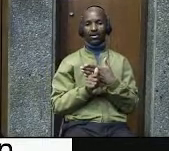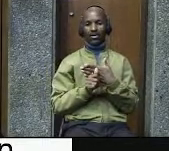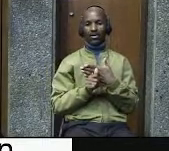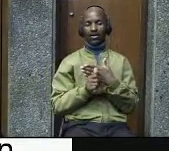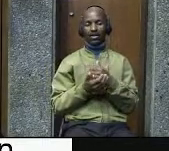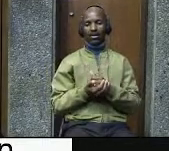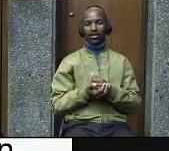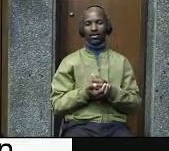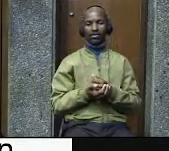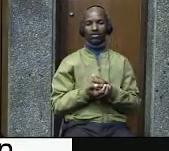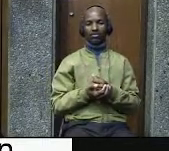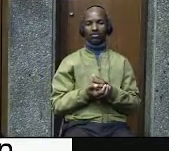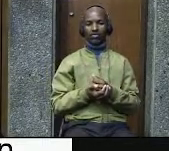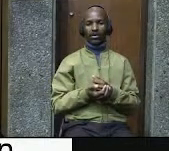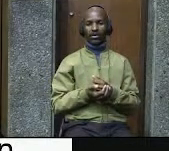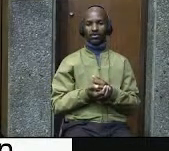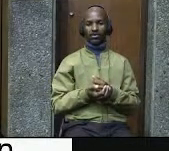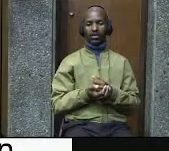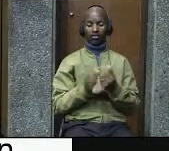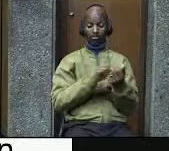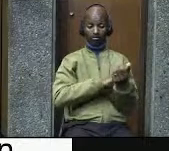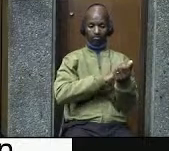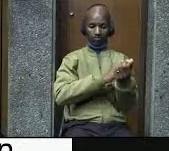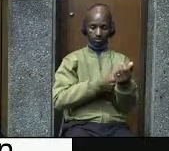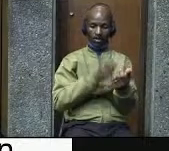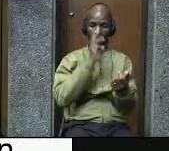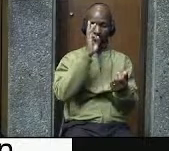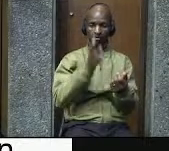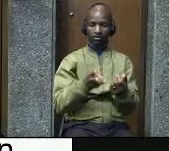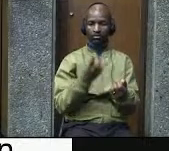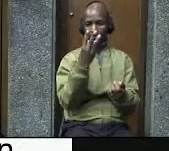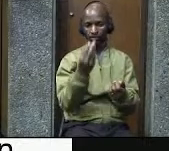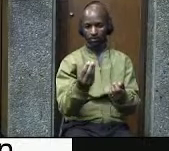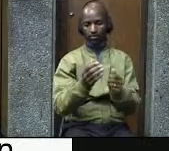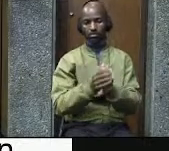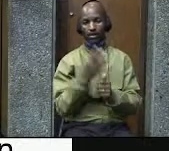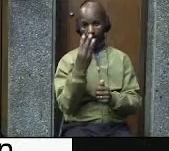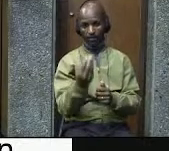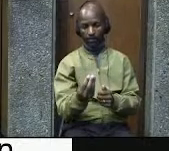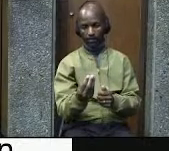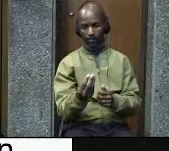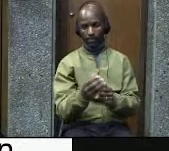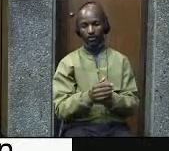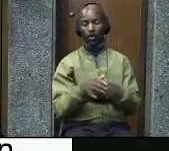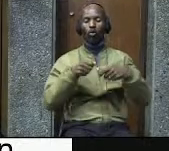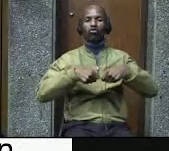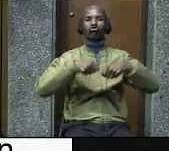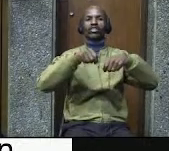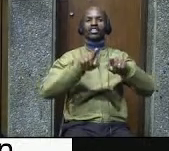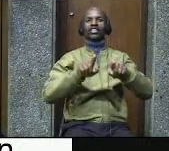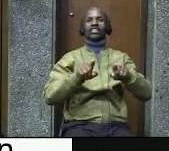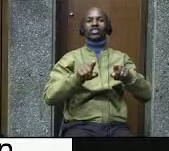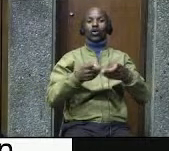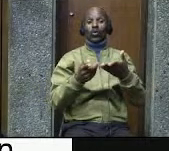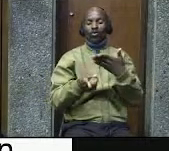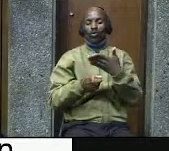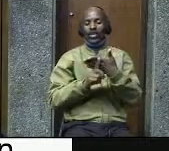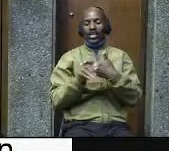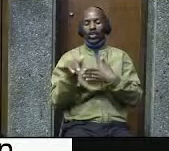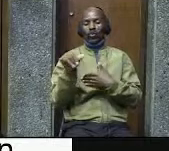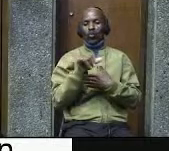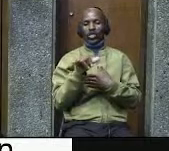the expropriating authority has got an opportunity or a window within